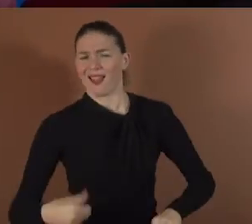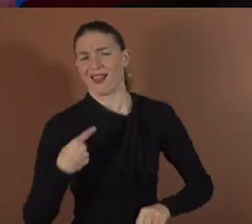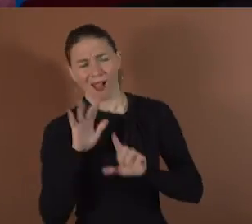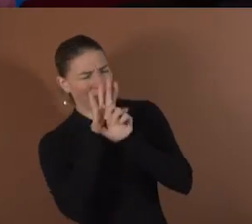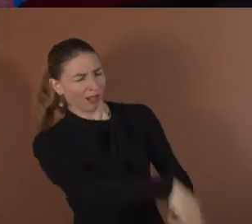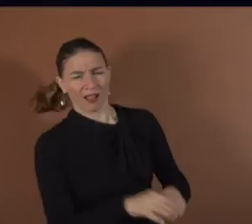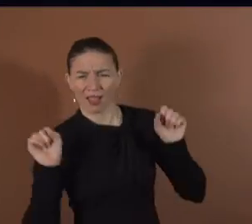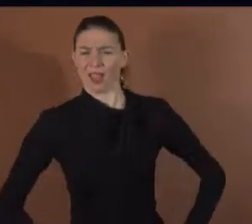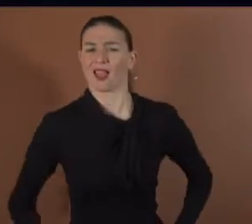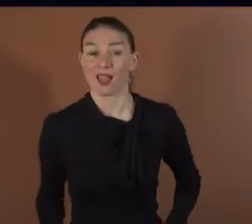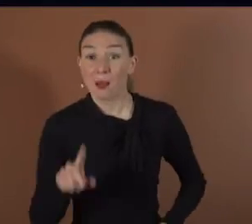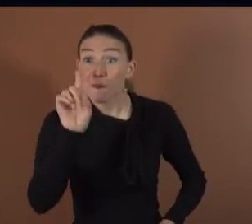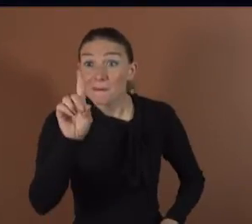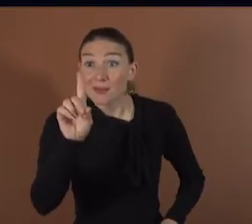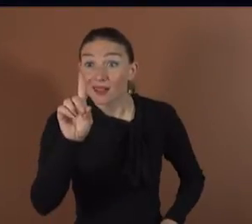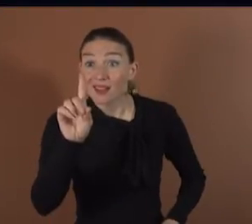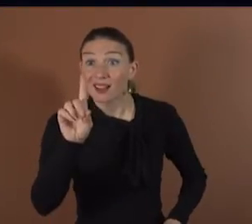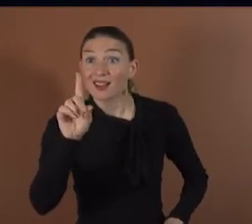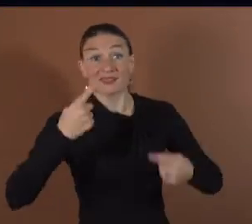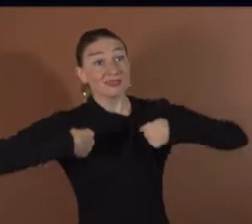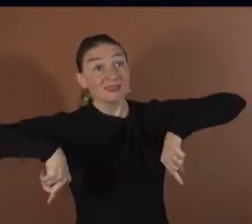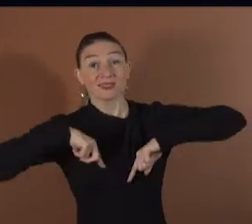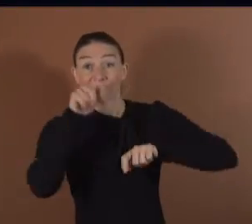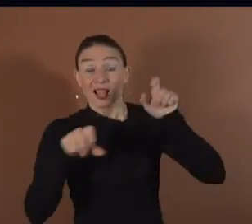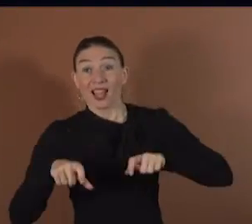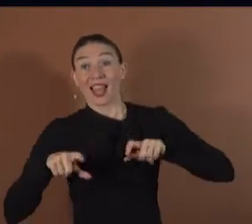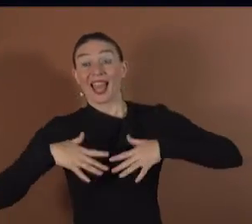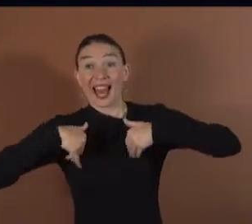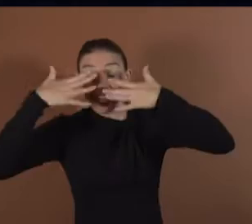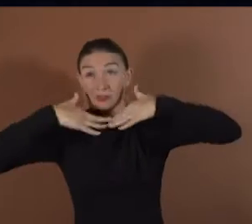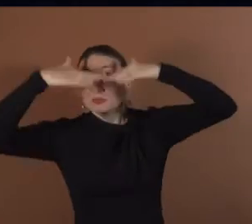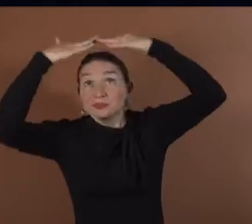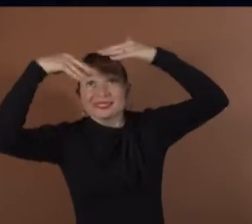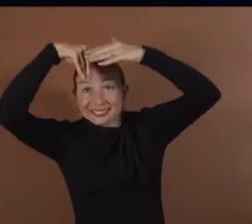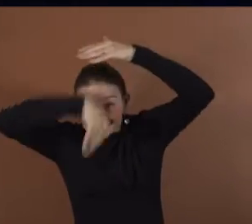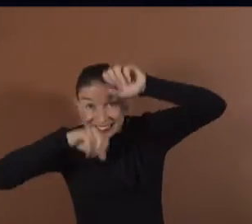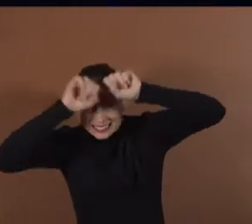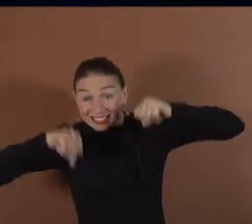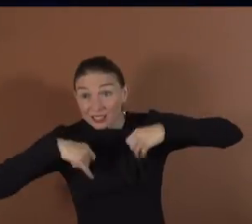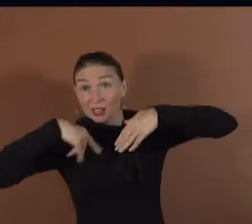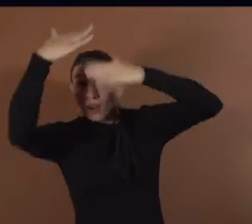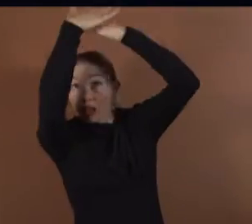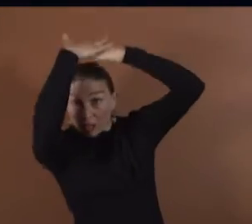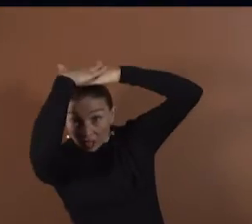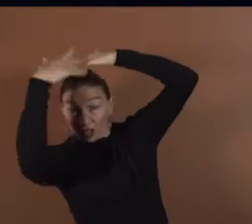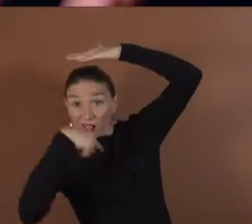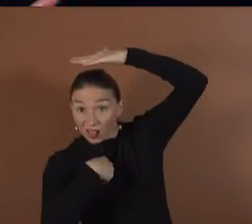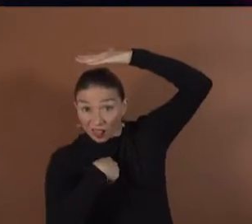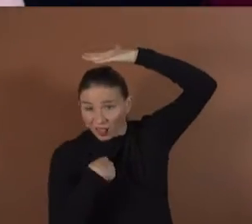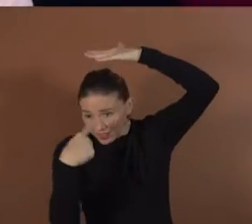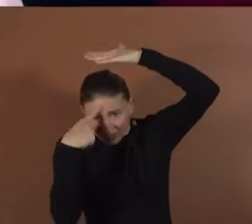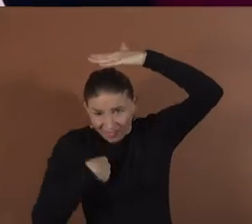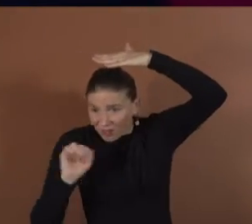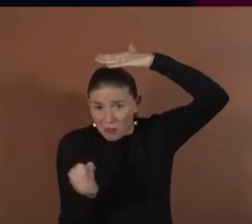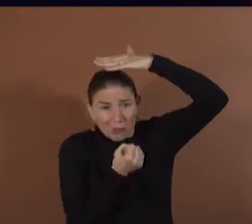that system, you never thought change was possible. And the biggest challenge that we have in trying to address